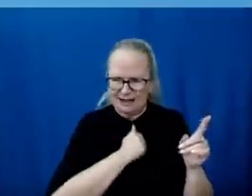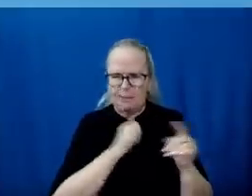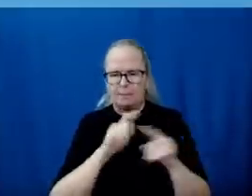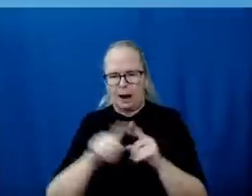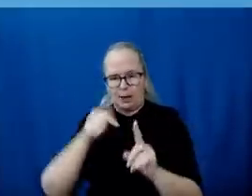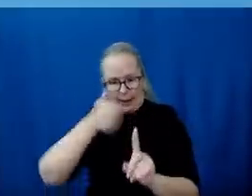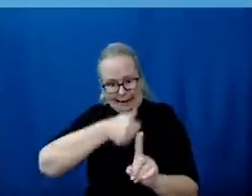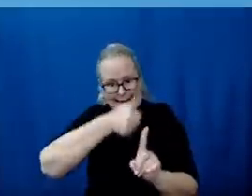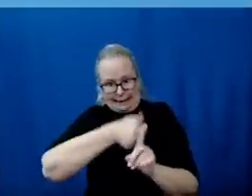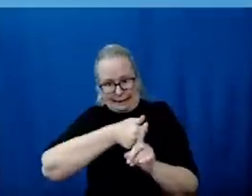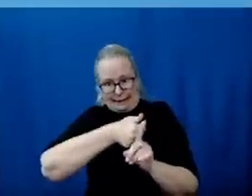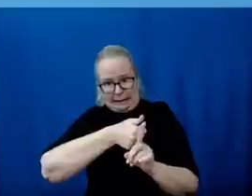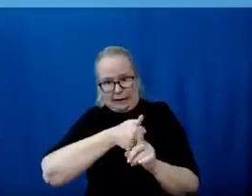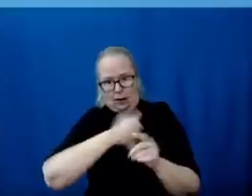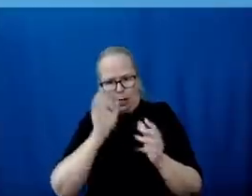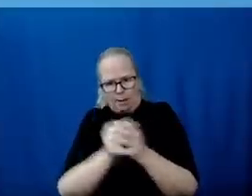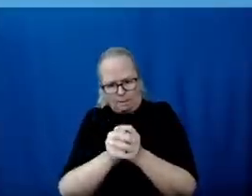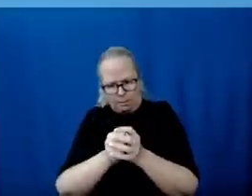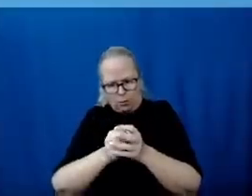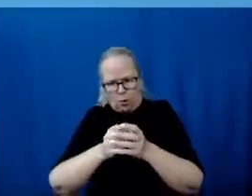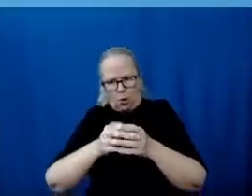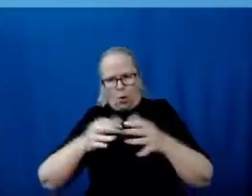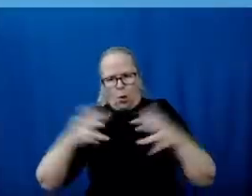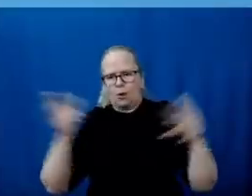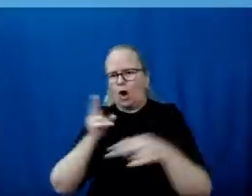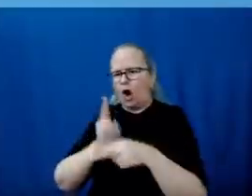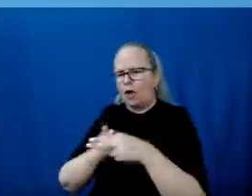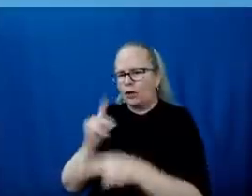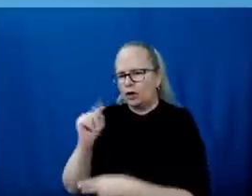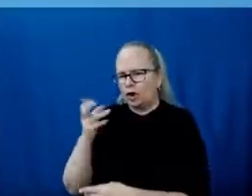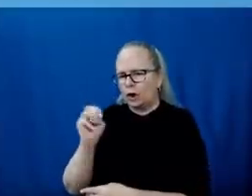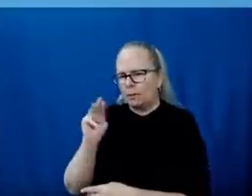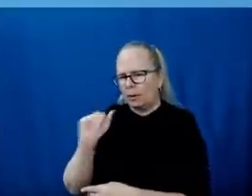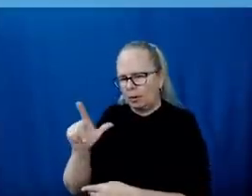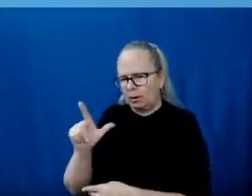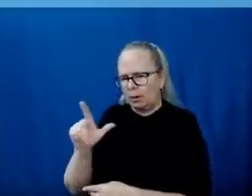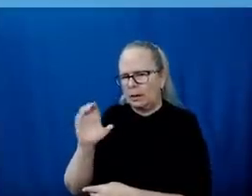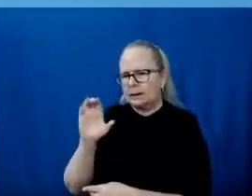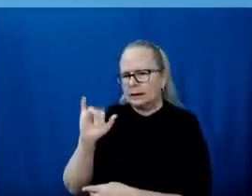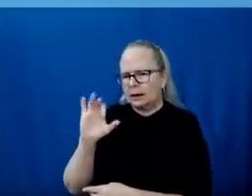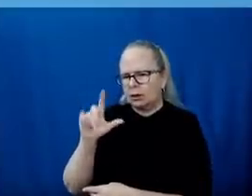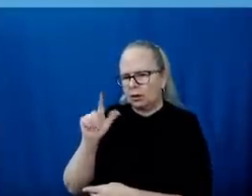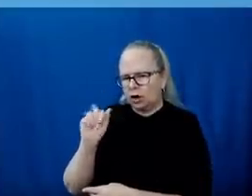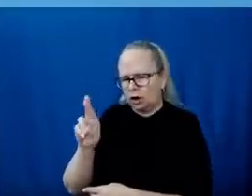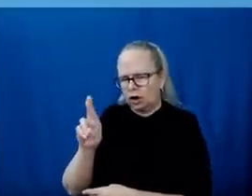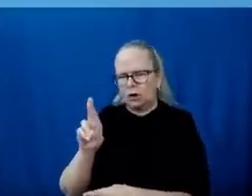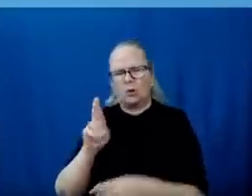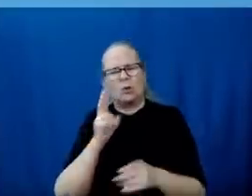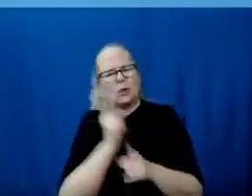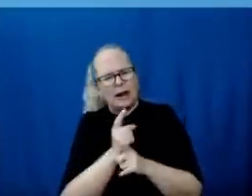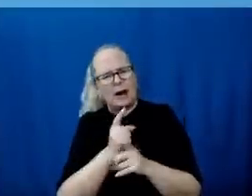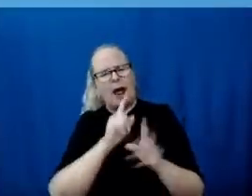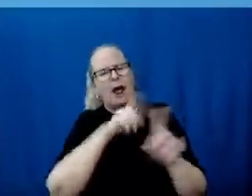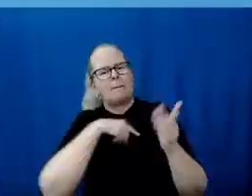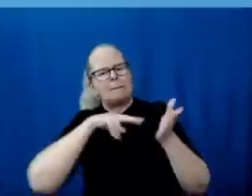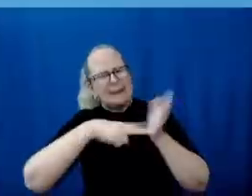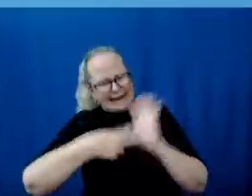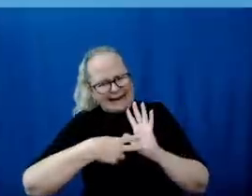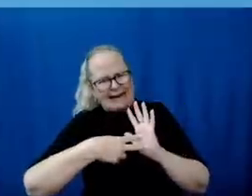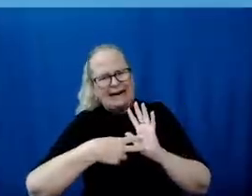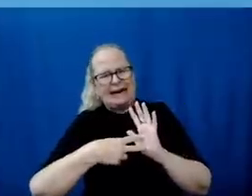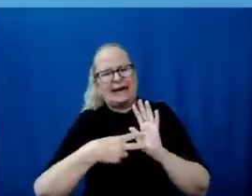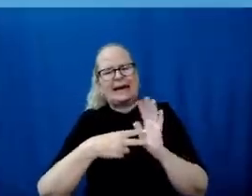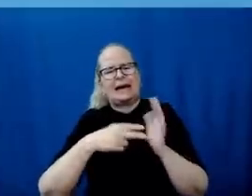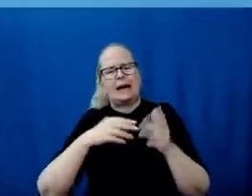does a PCR do? It amplifies, right? It's a thermocycler. So yeah, again, every time it amplifies, it's double the